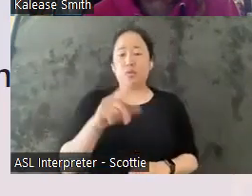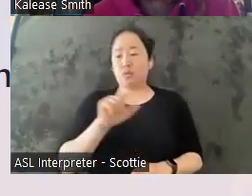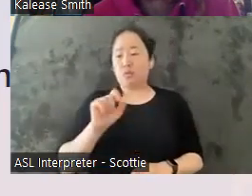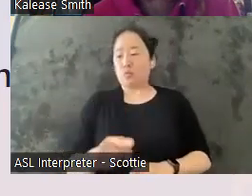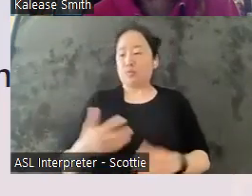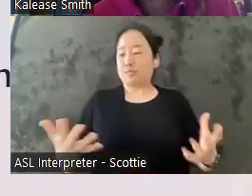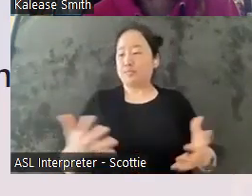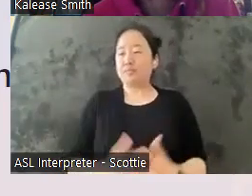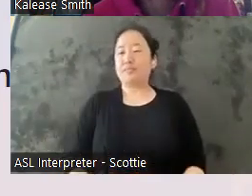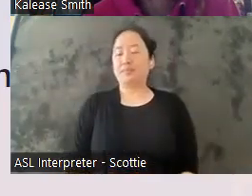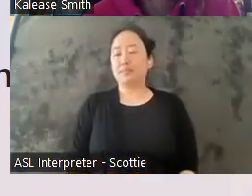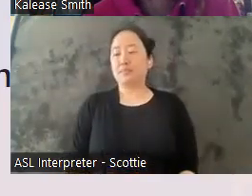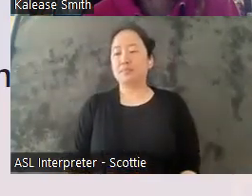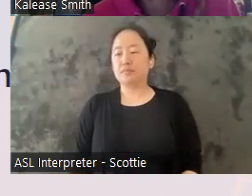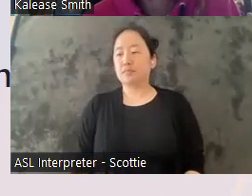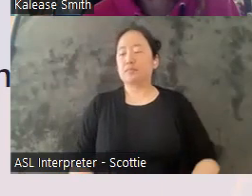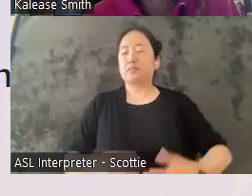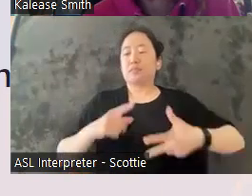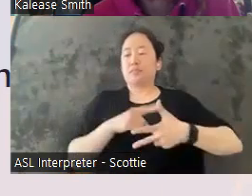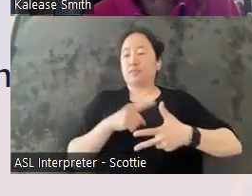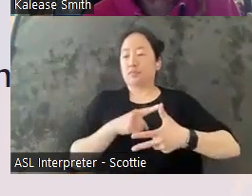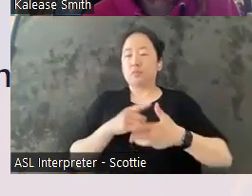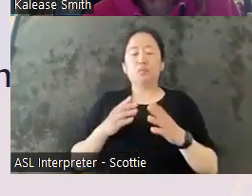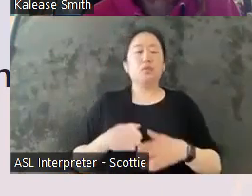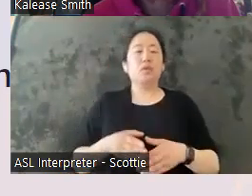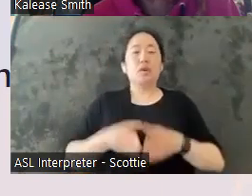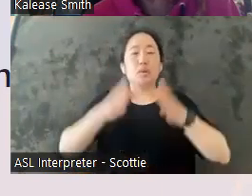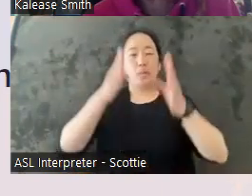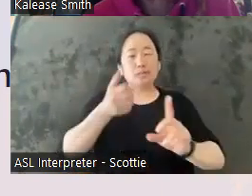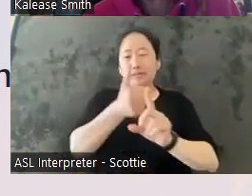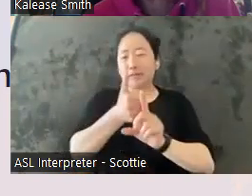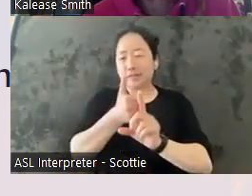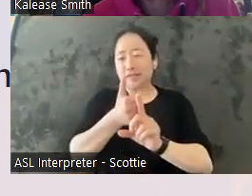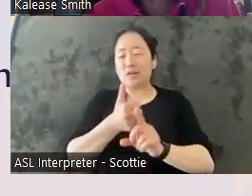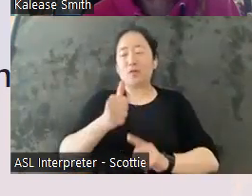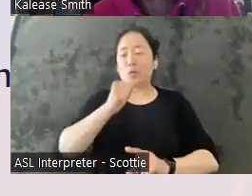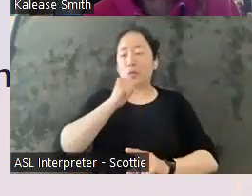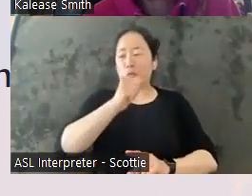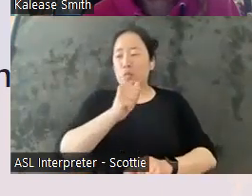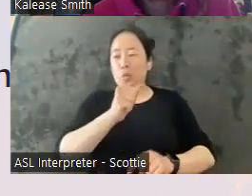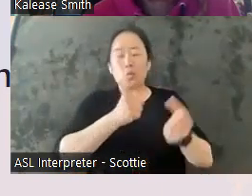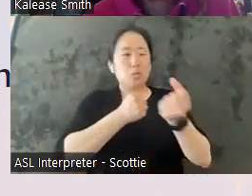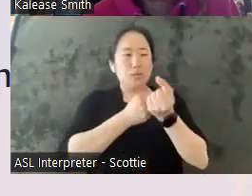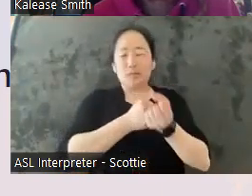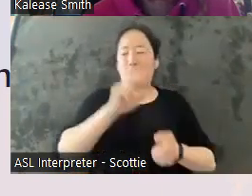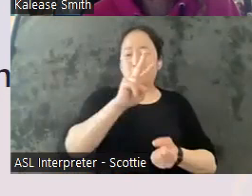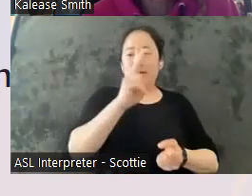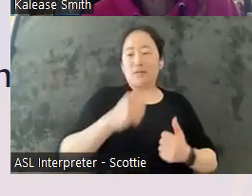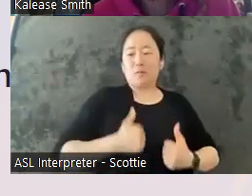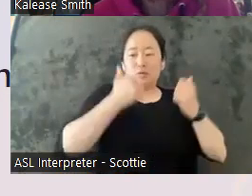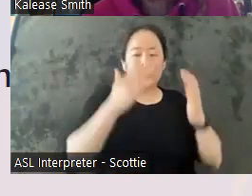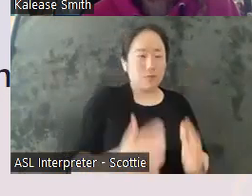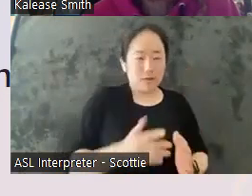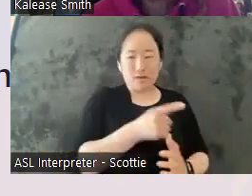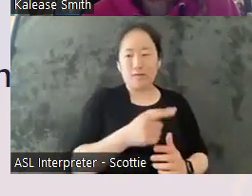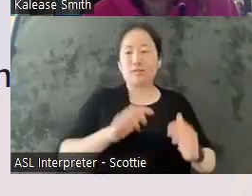panelists are, for individuals who do not have a specific role for victim survivors, how can they promote a culture of respect and consent?